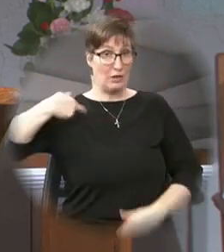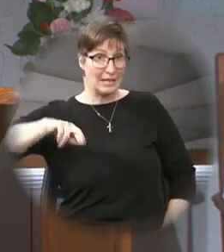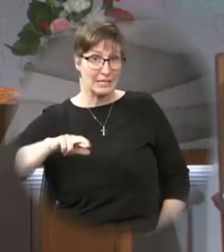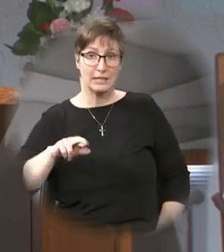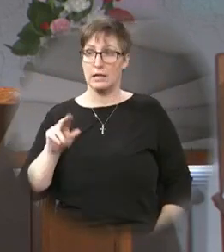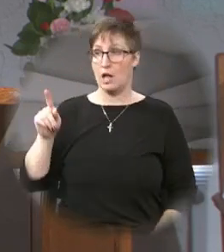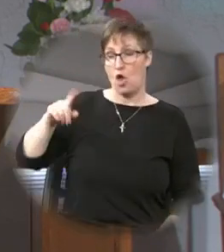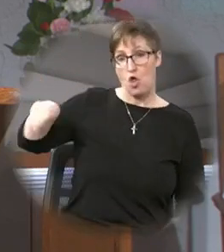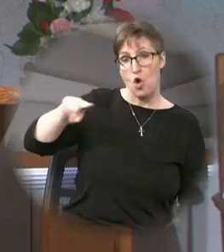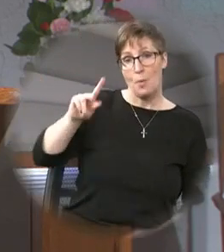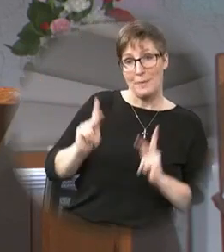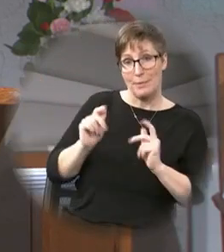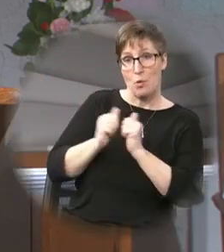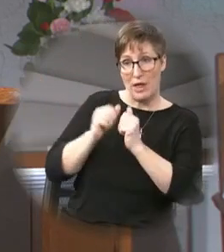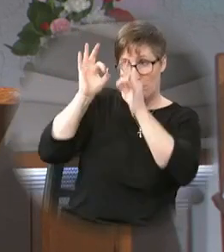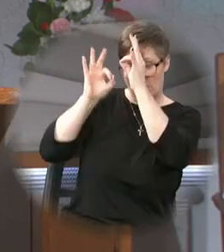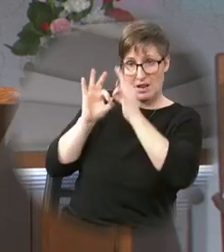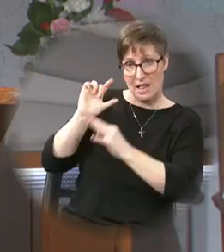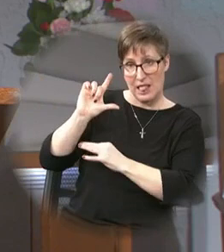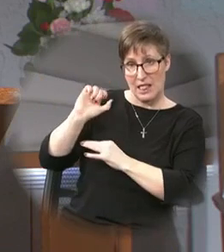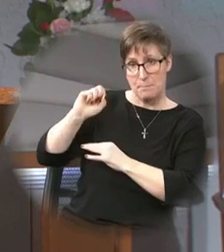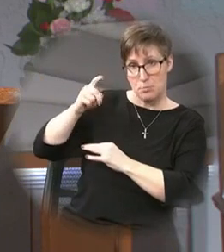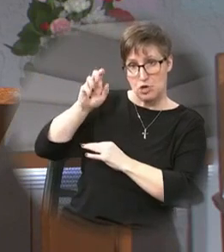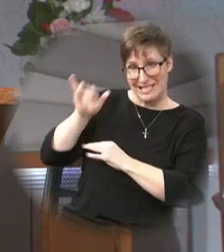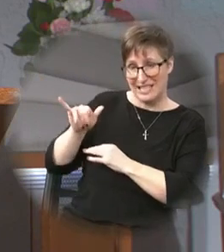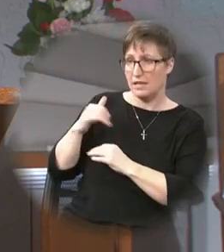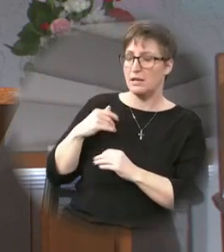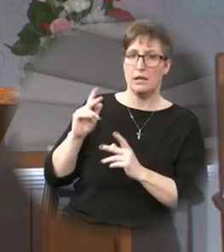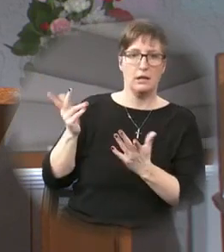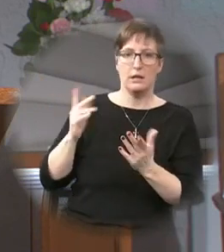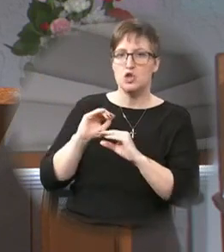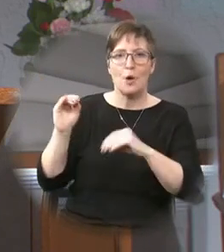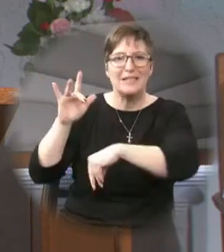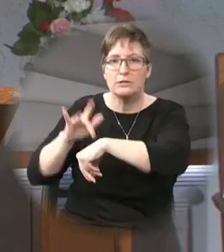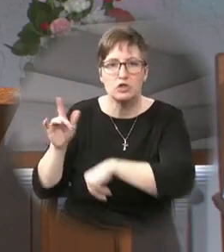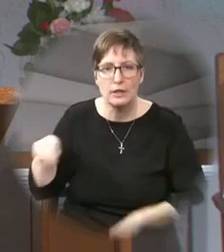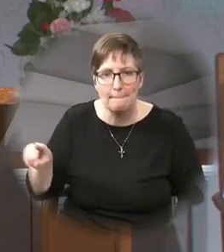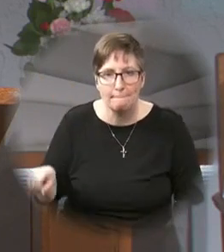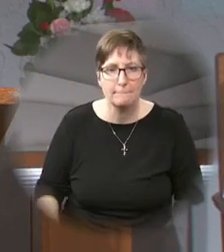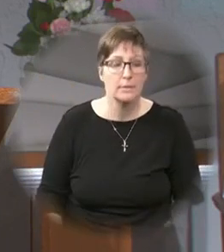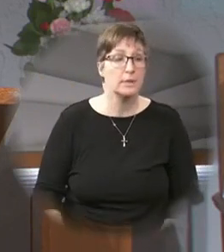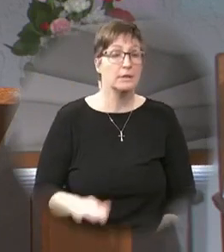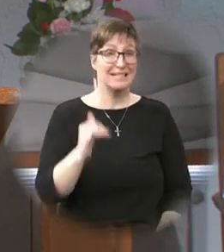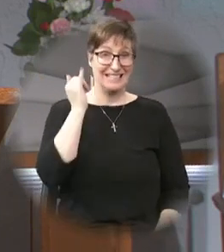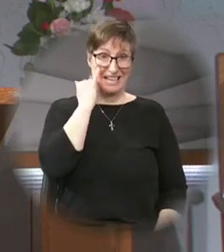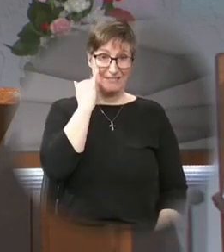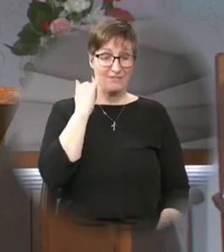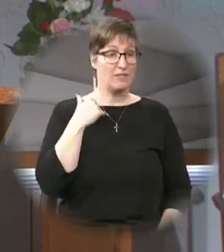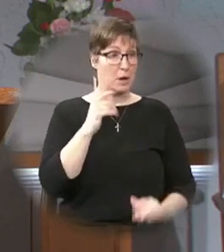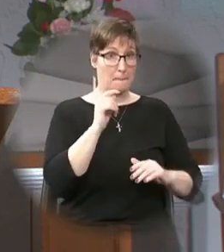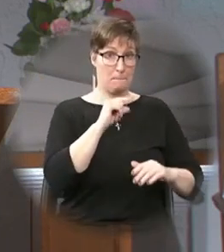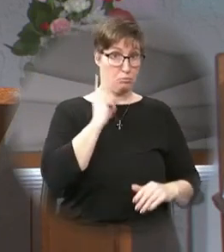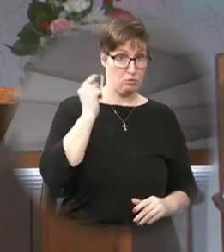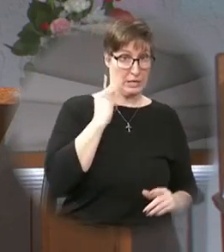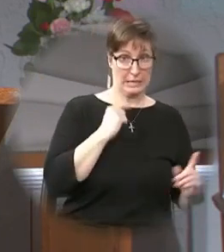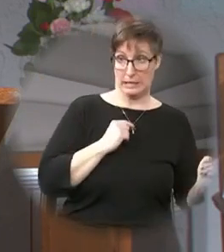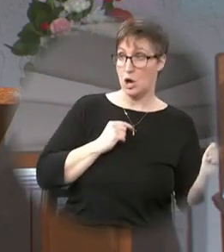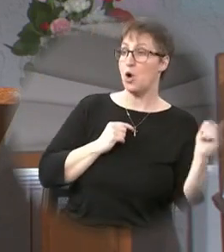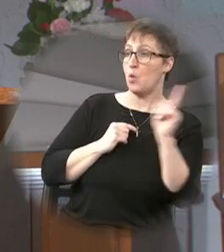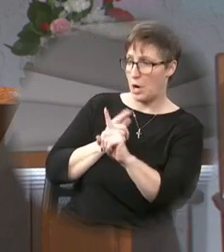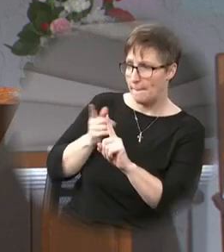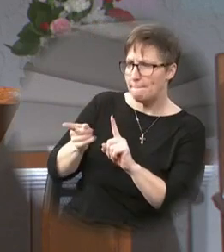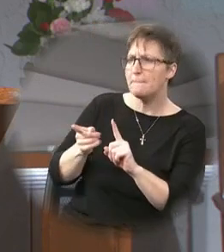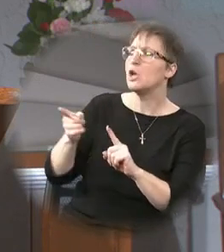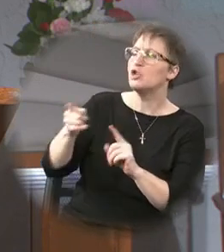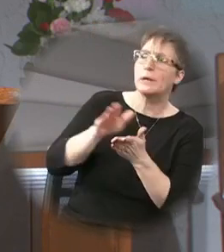the untouchables of their day. It was a temple priest who pronounced judgment if a person was clean